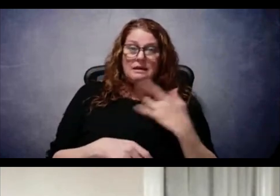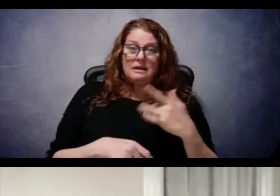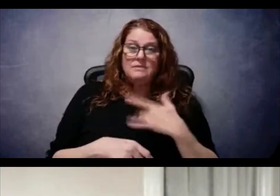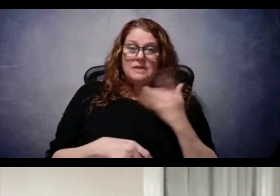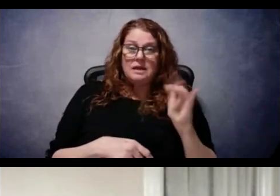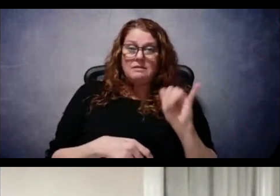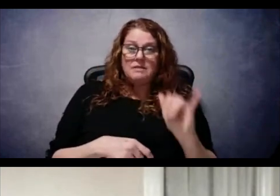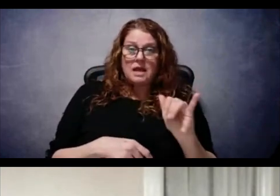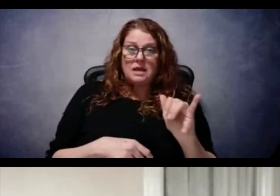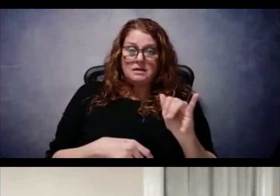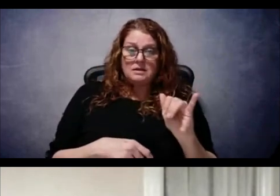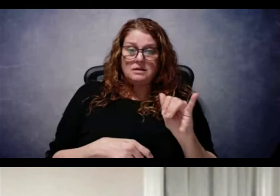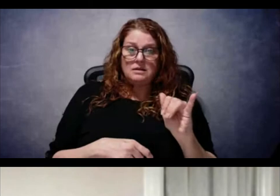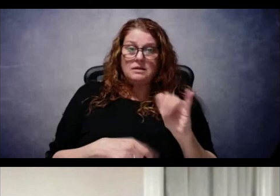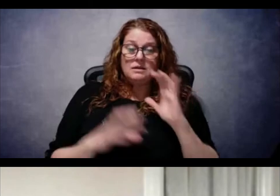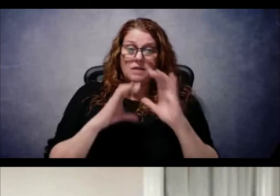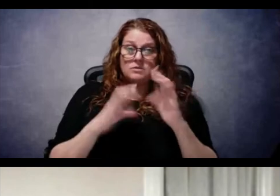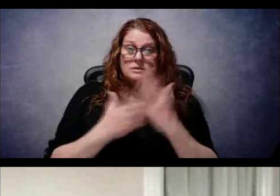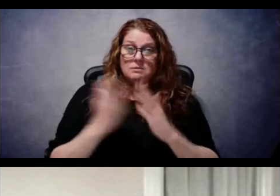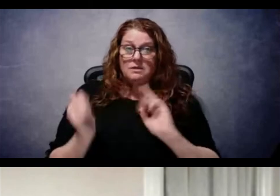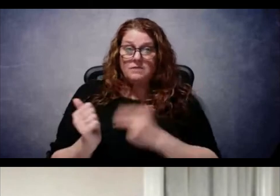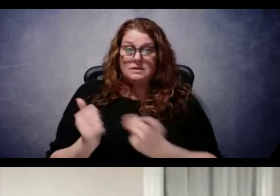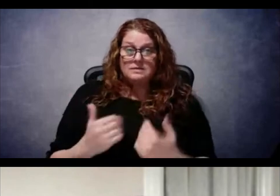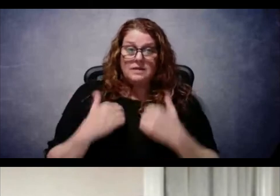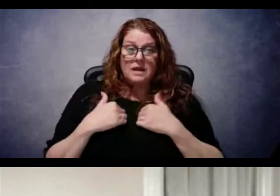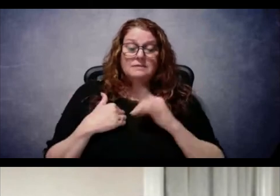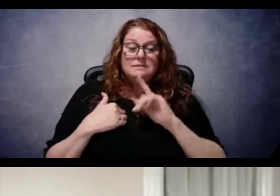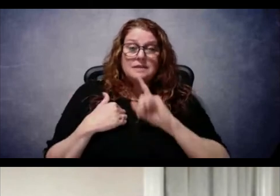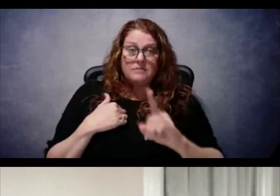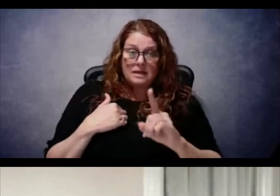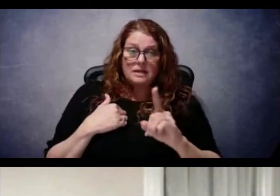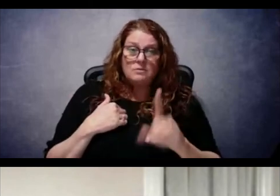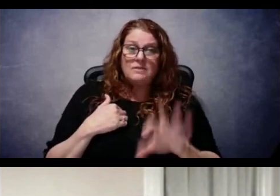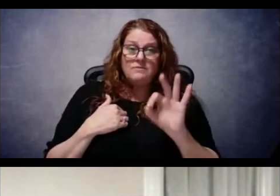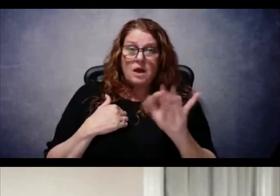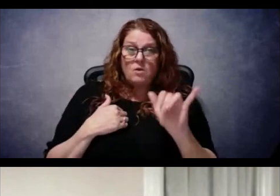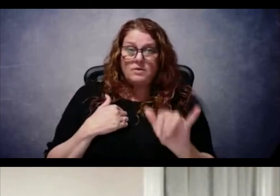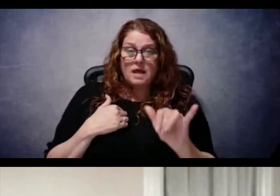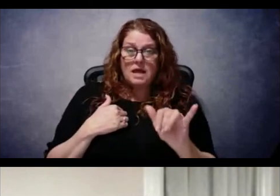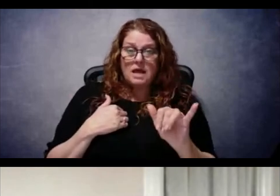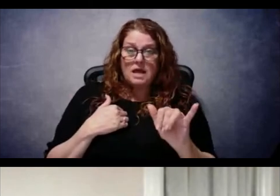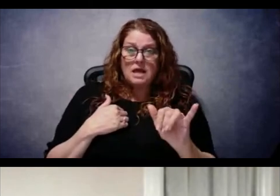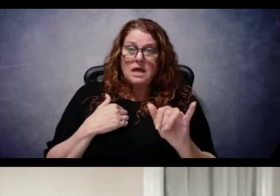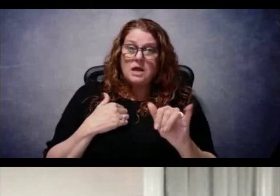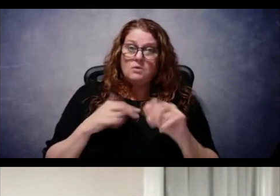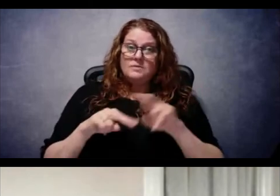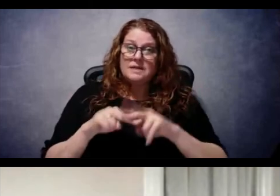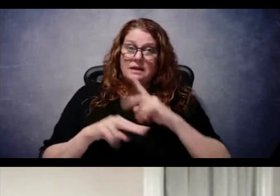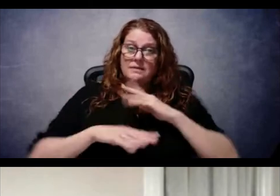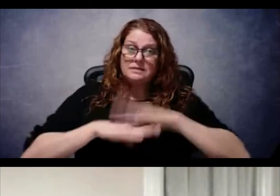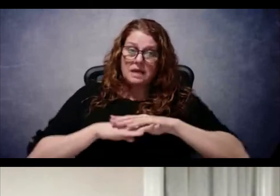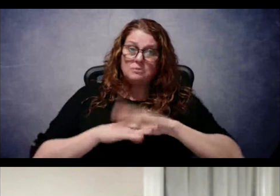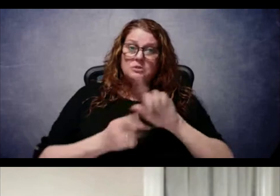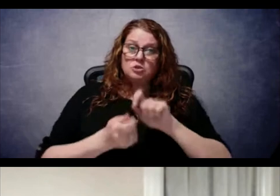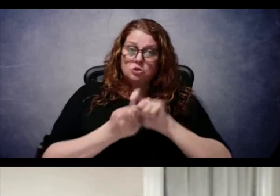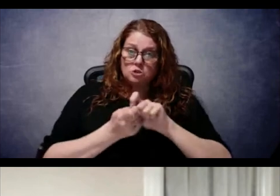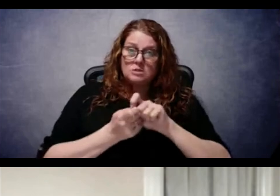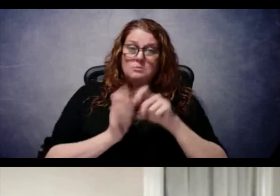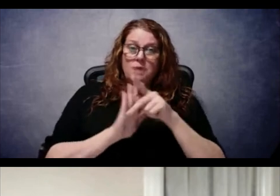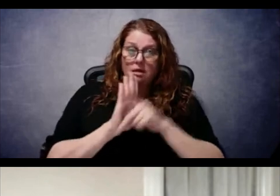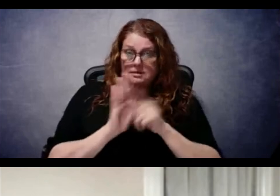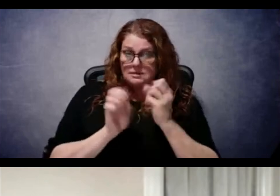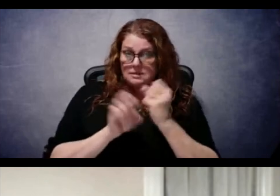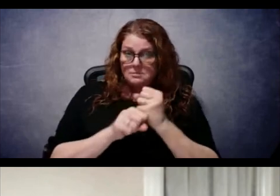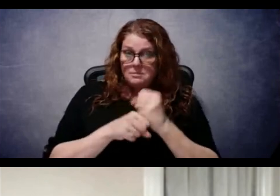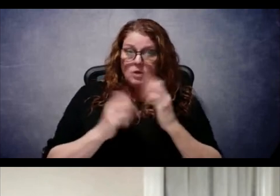in conversations some of us have had, we've definitely found that we've been at the table with certain policymakers.